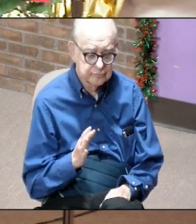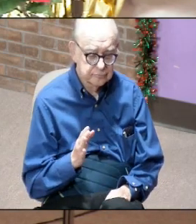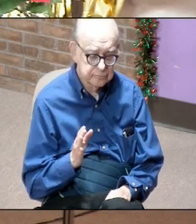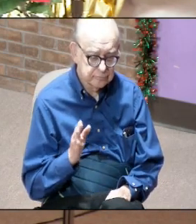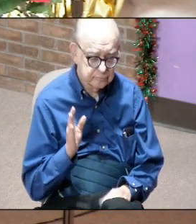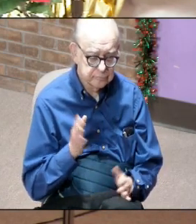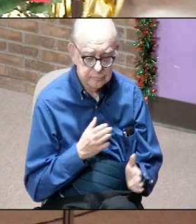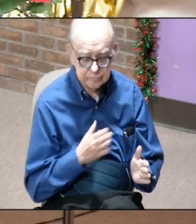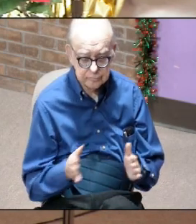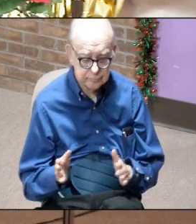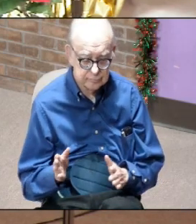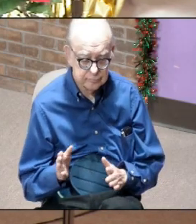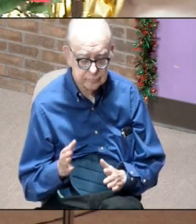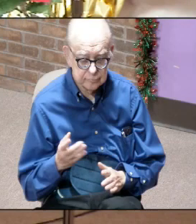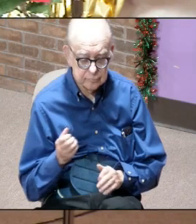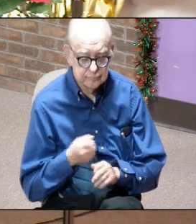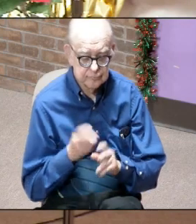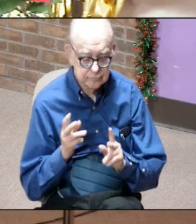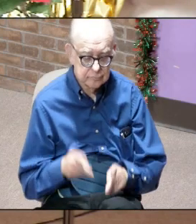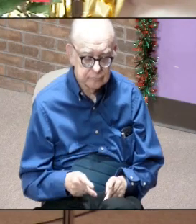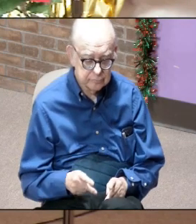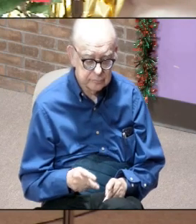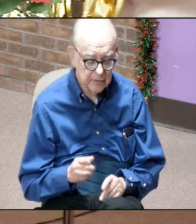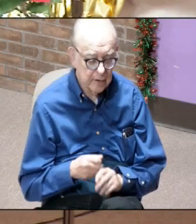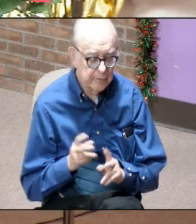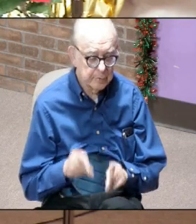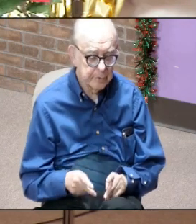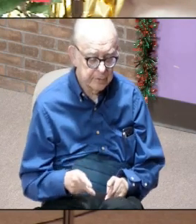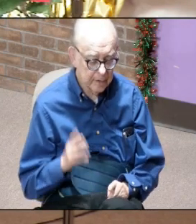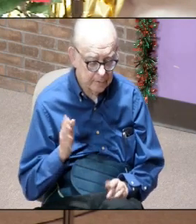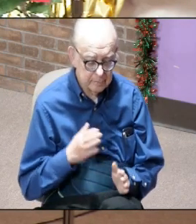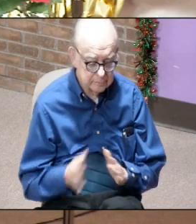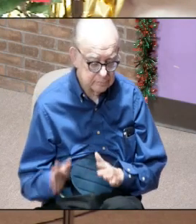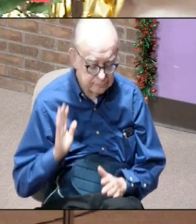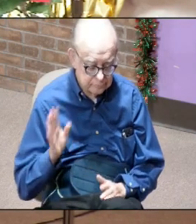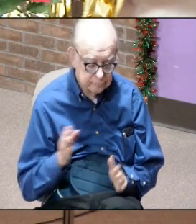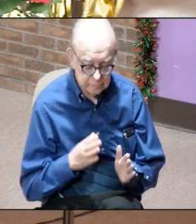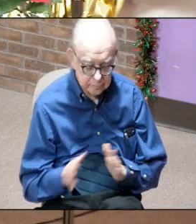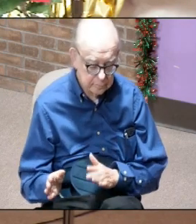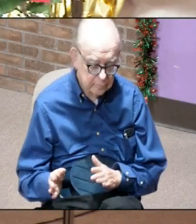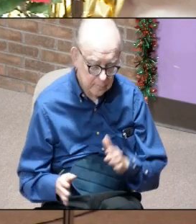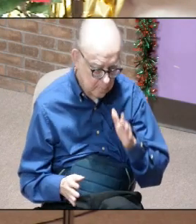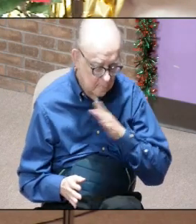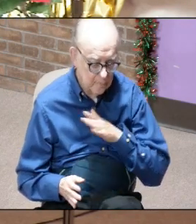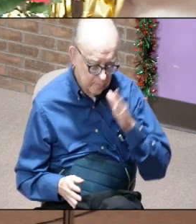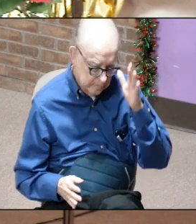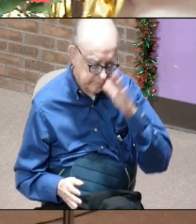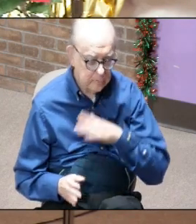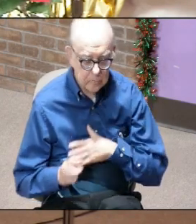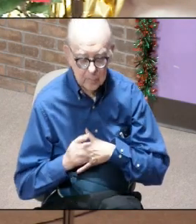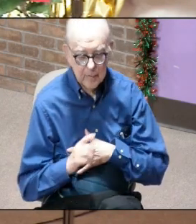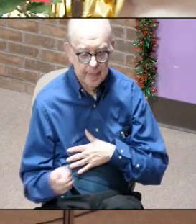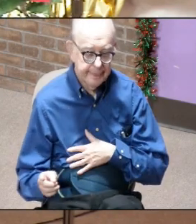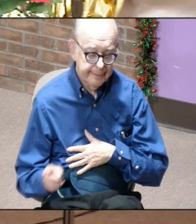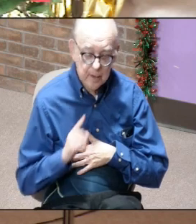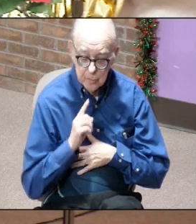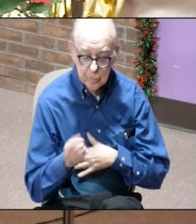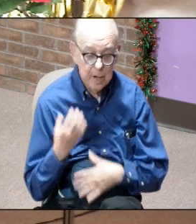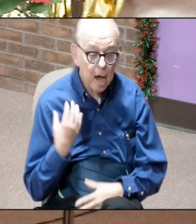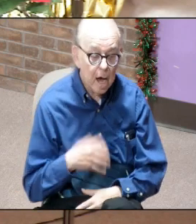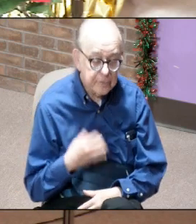plan for all of us, every one of us. And his plans, ladies and gentlemen, they are